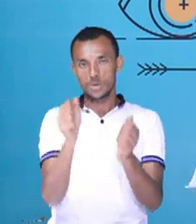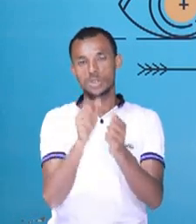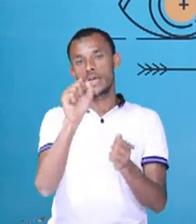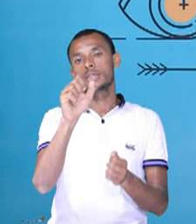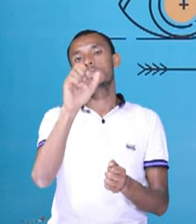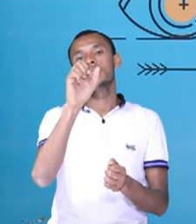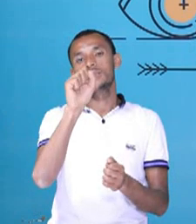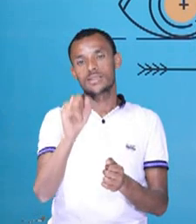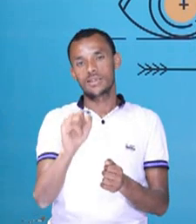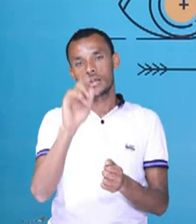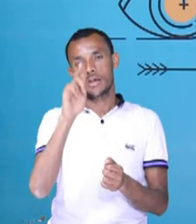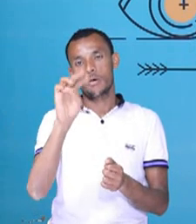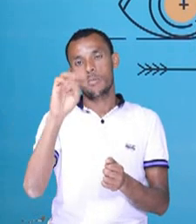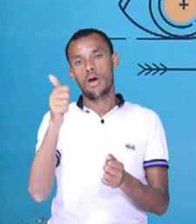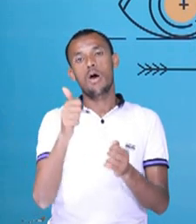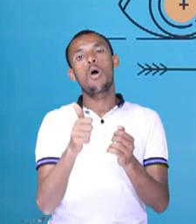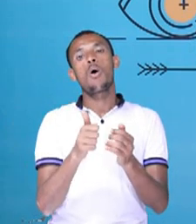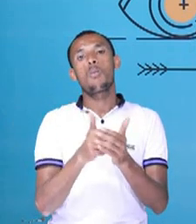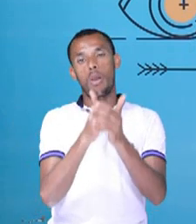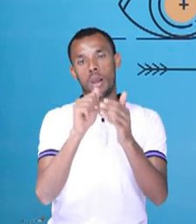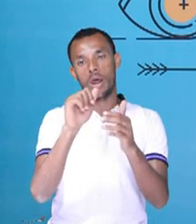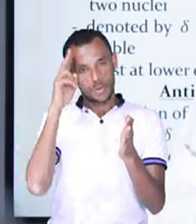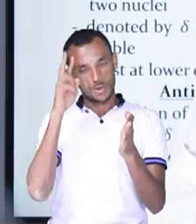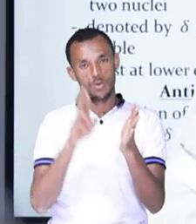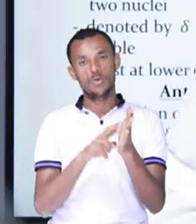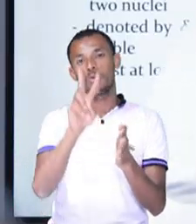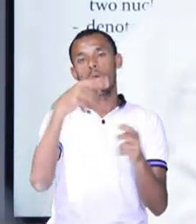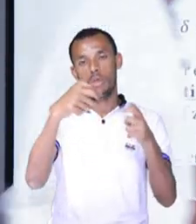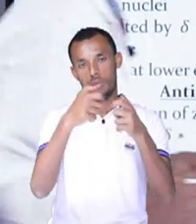bond can be formed. But how many electrons? 2. 1 is up, 2 is down.